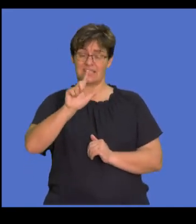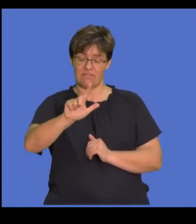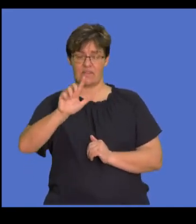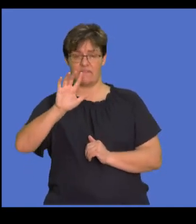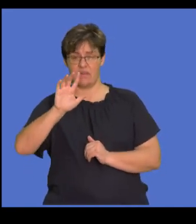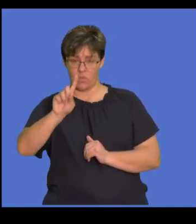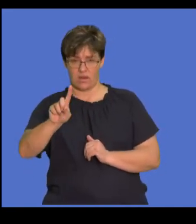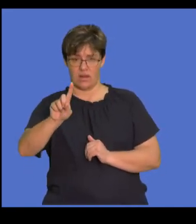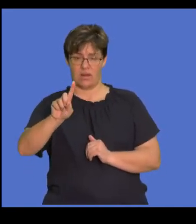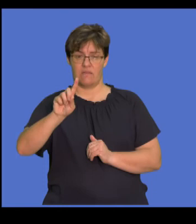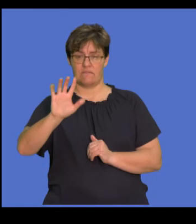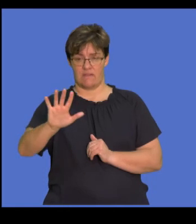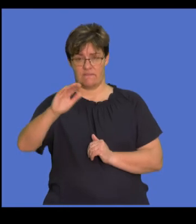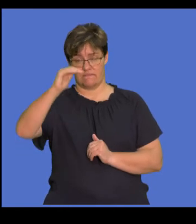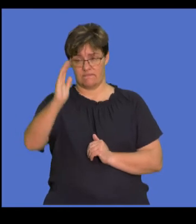ratio